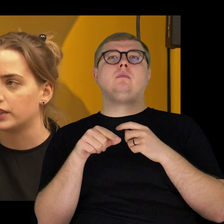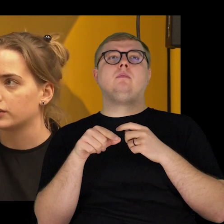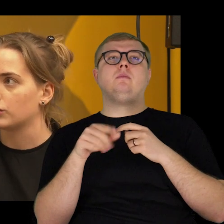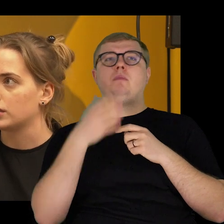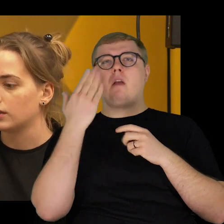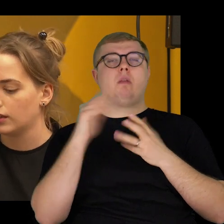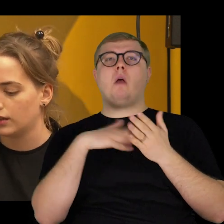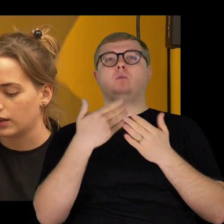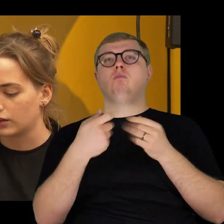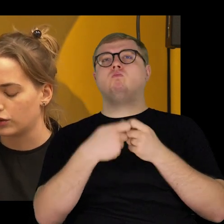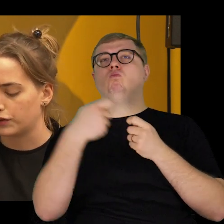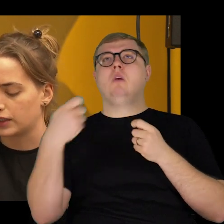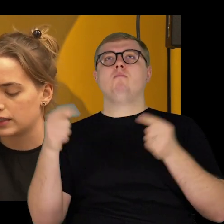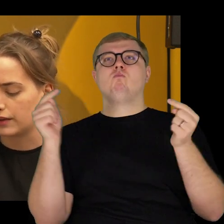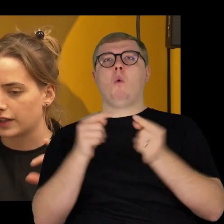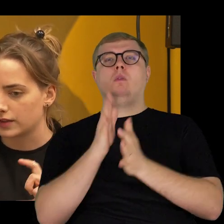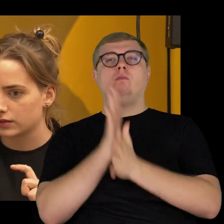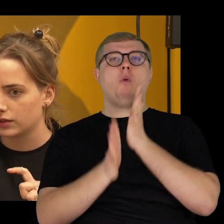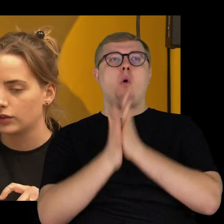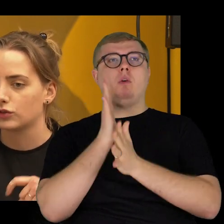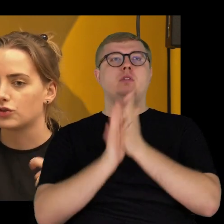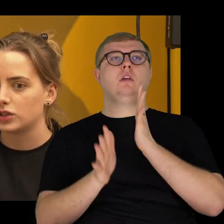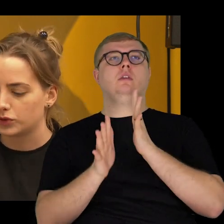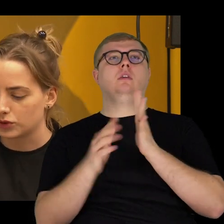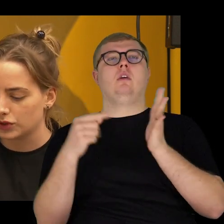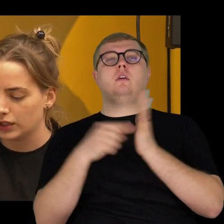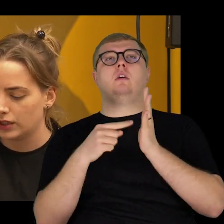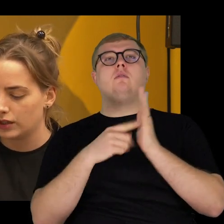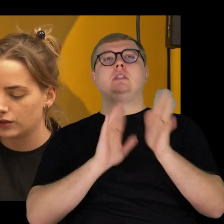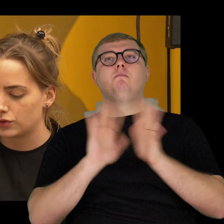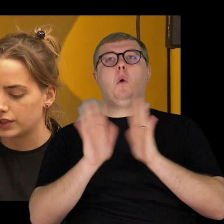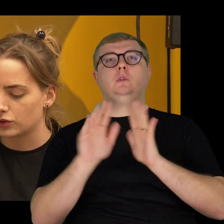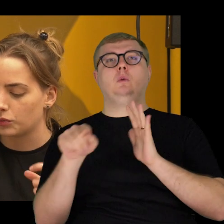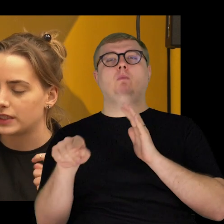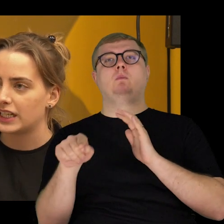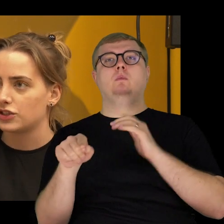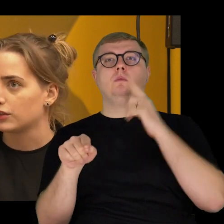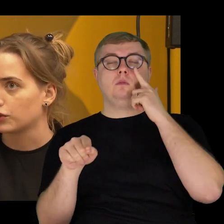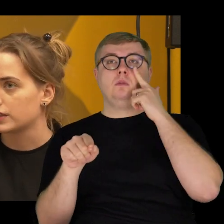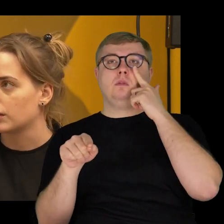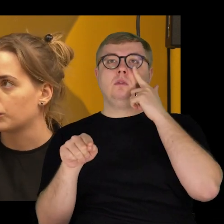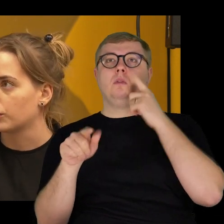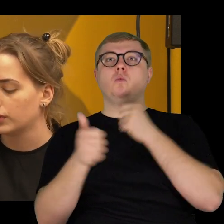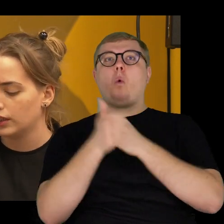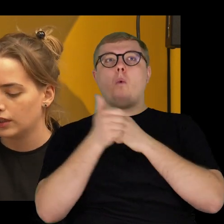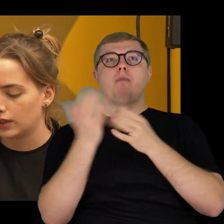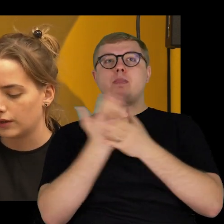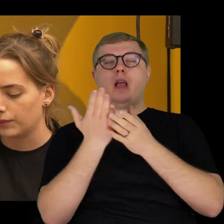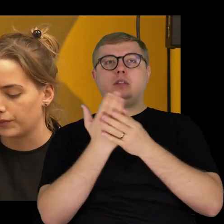prolonged military conflict, and thus contribute to the documentation, for